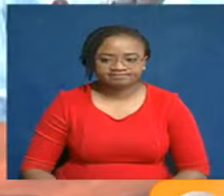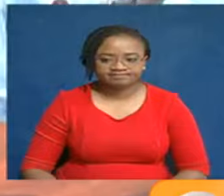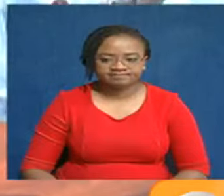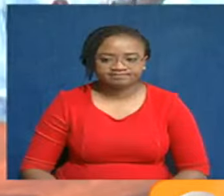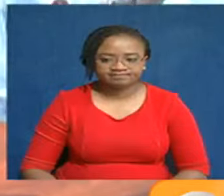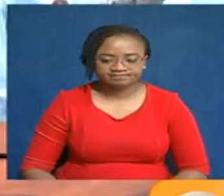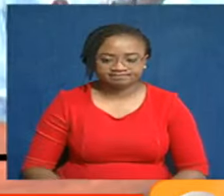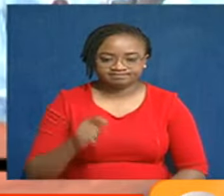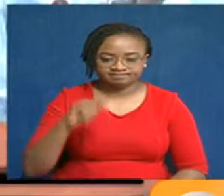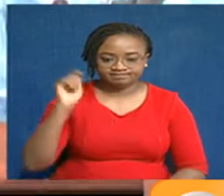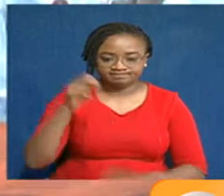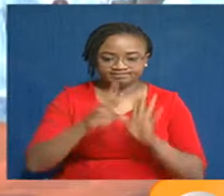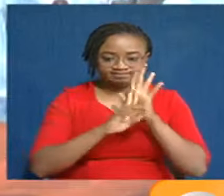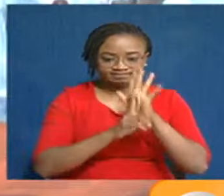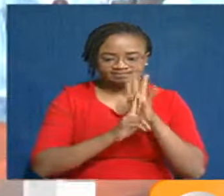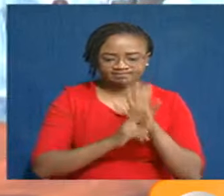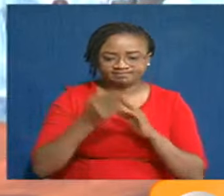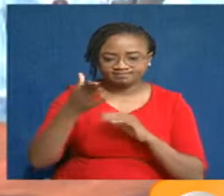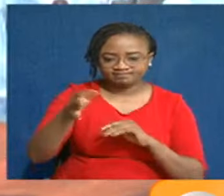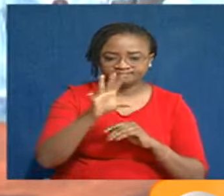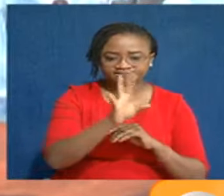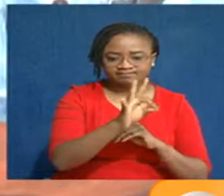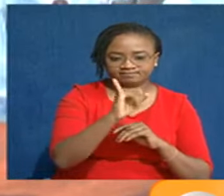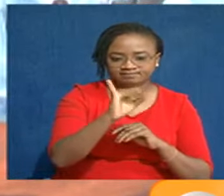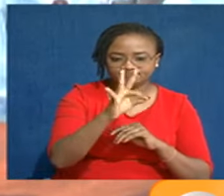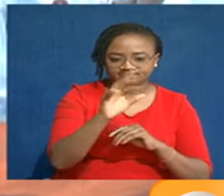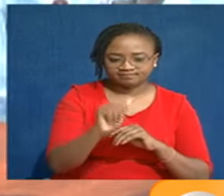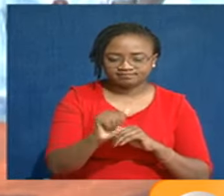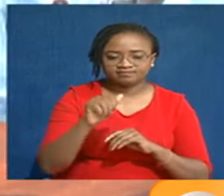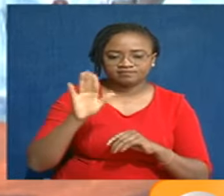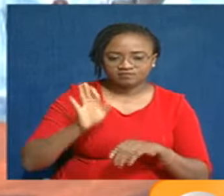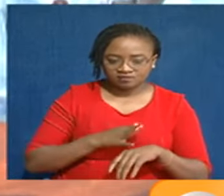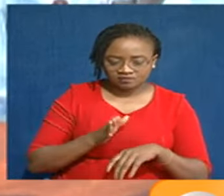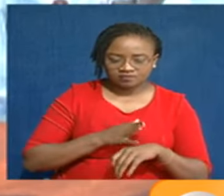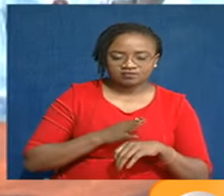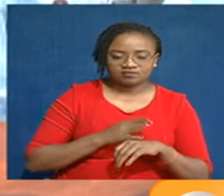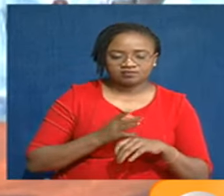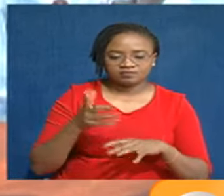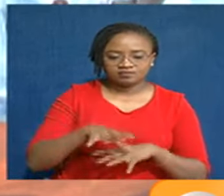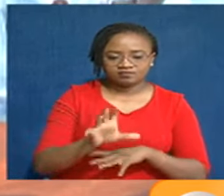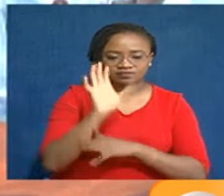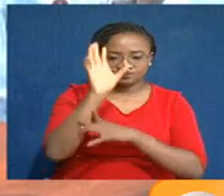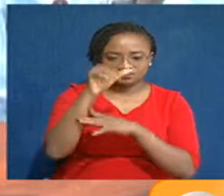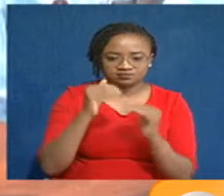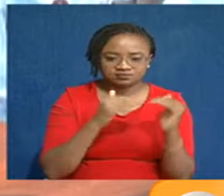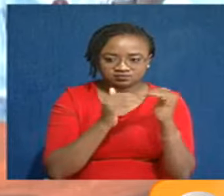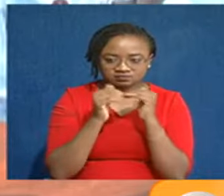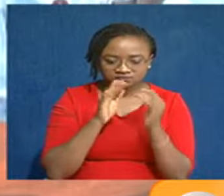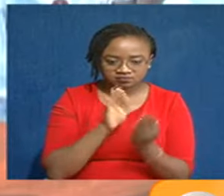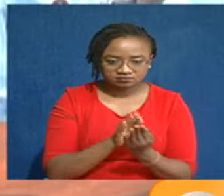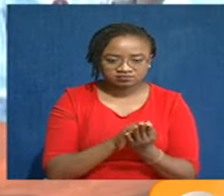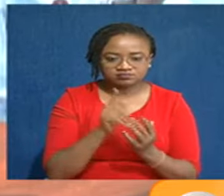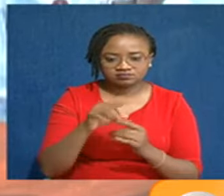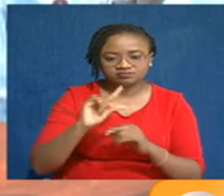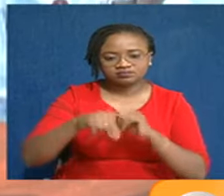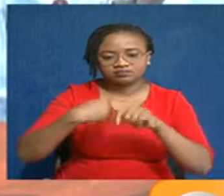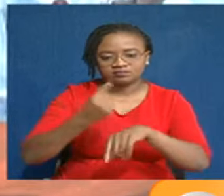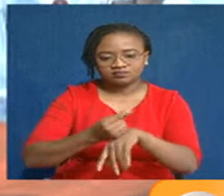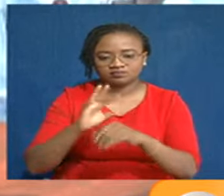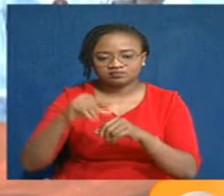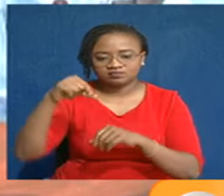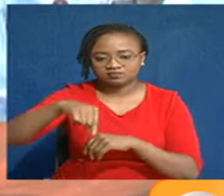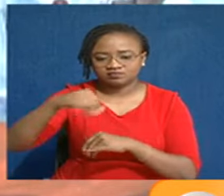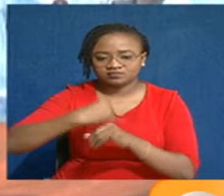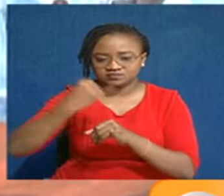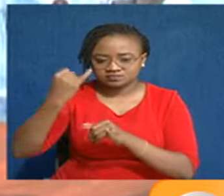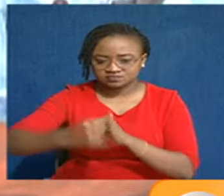Sports. Kenya's representatives of the FIBA Women Basketball League Africa qualifiers, Equity Bank, are through to the quarterfinals after an